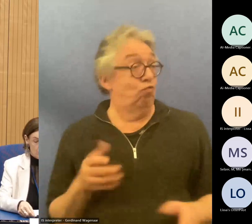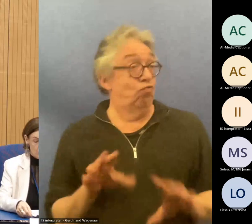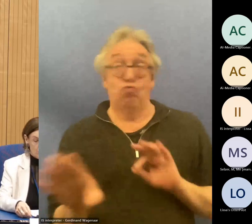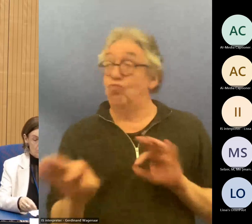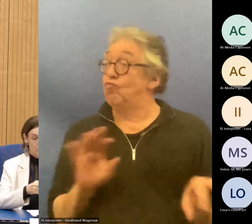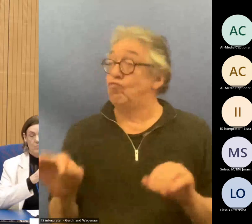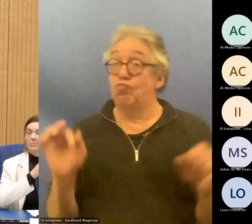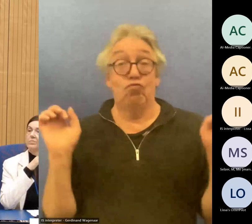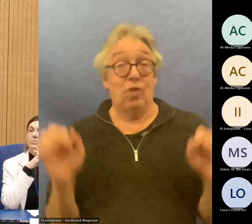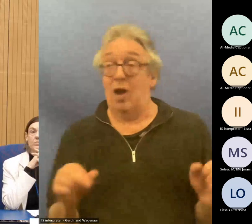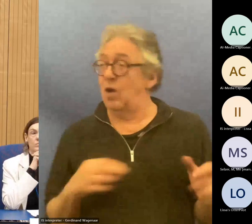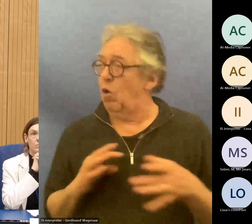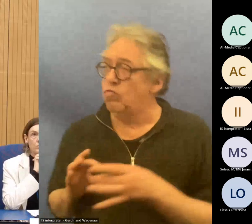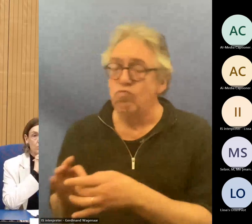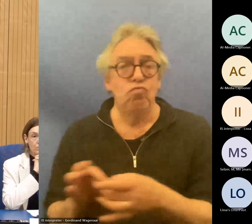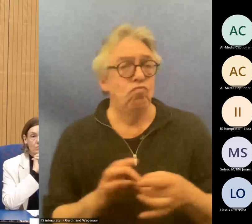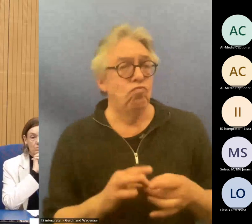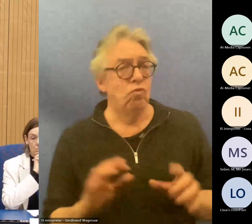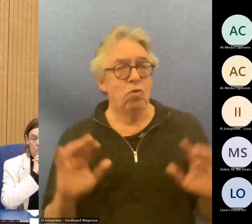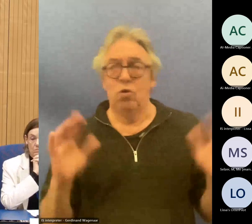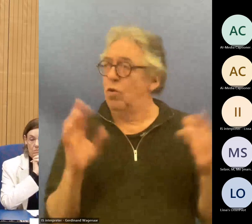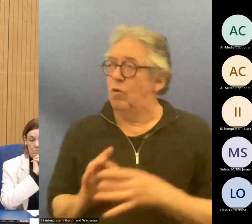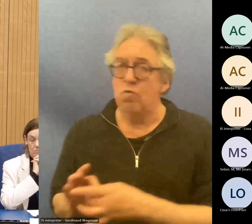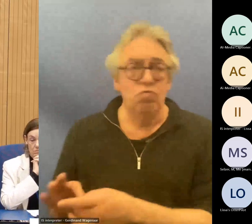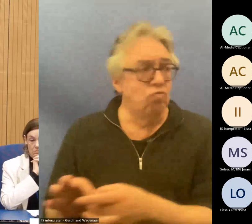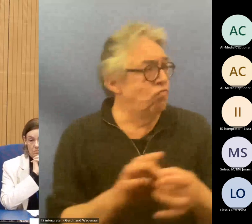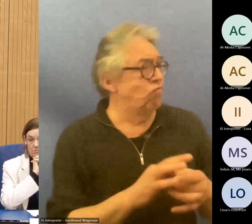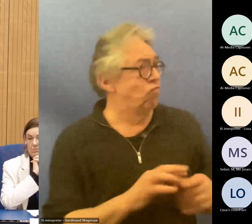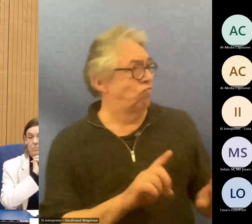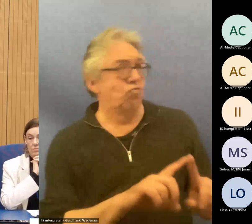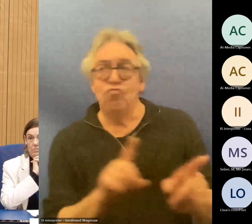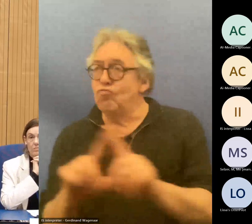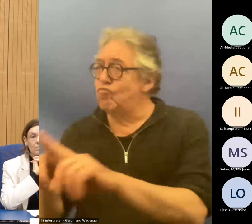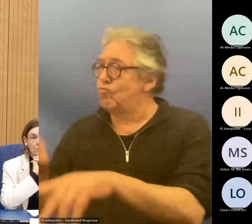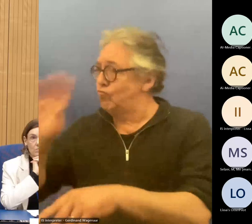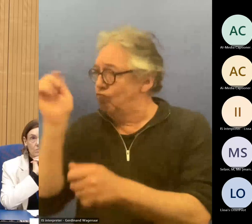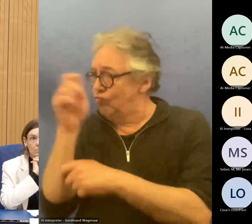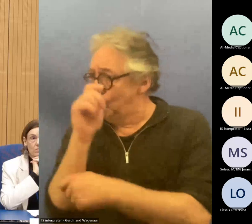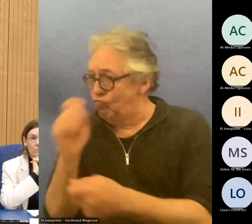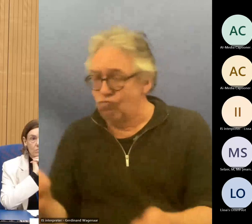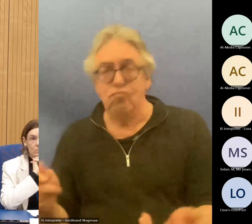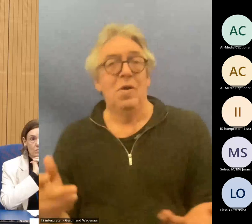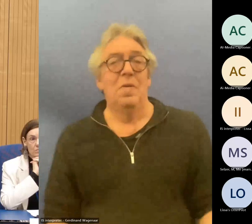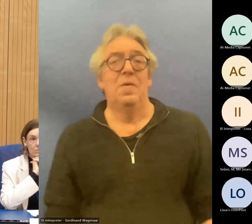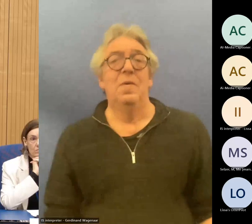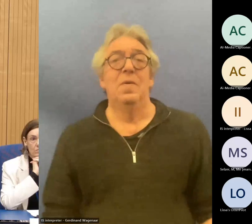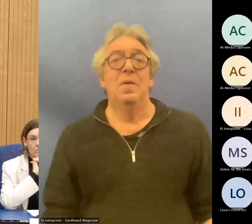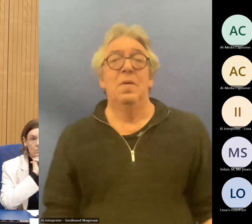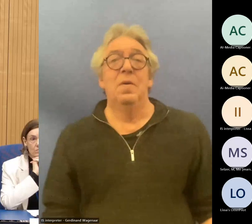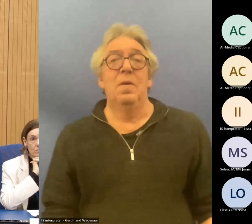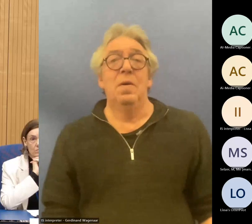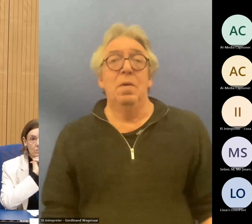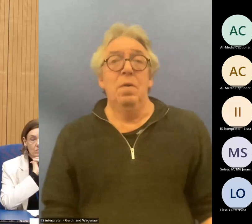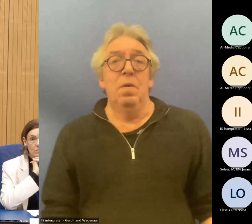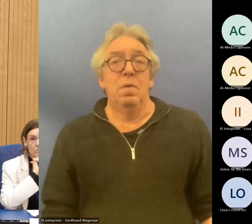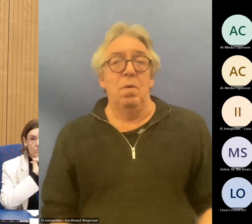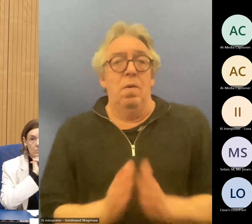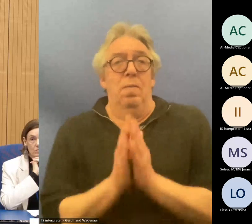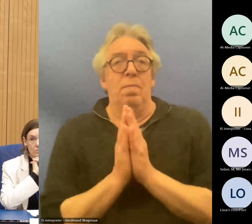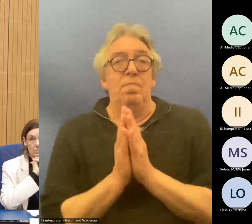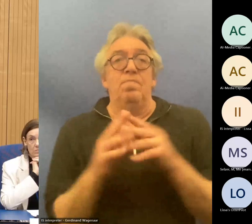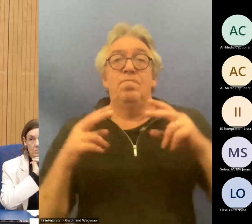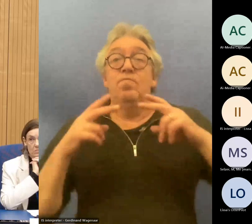unity is celebrated alongside diversity. Research has shown that inclusive education can